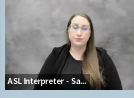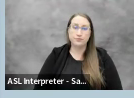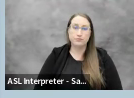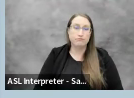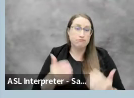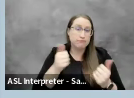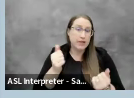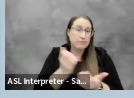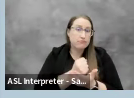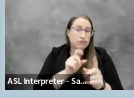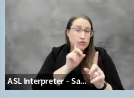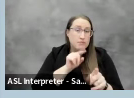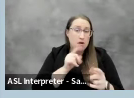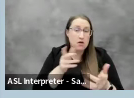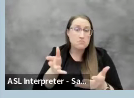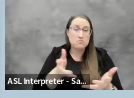Any takers?